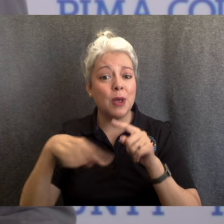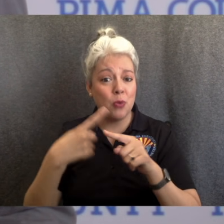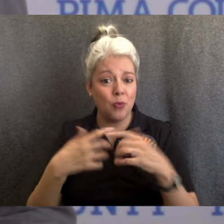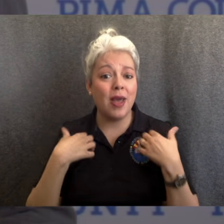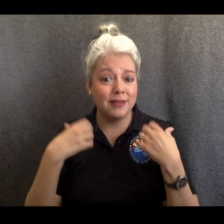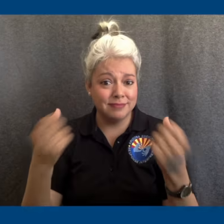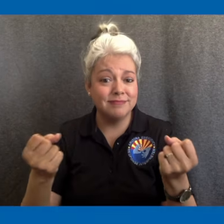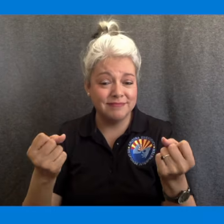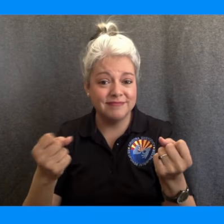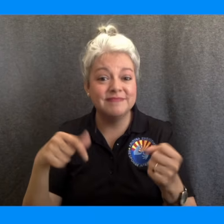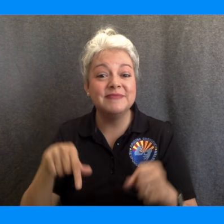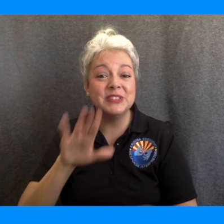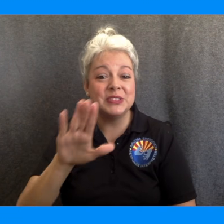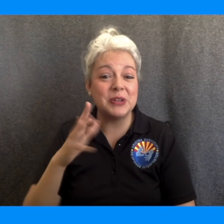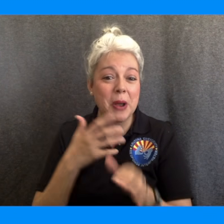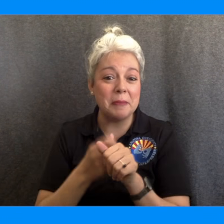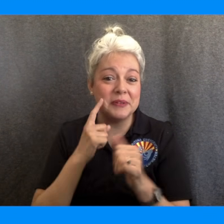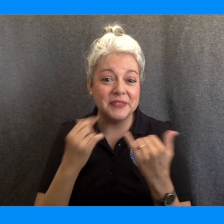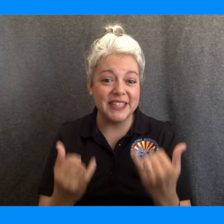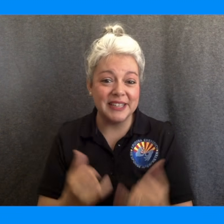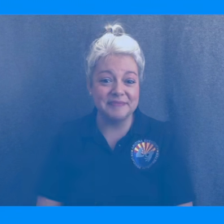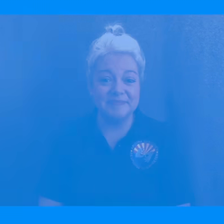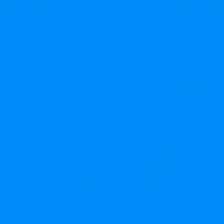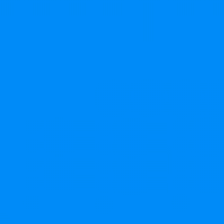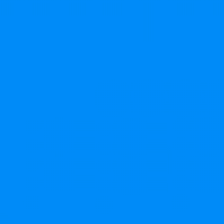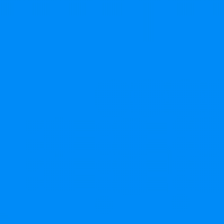Update. do you.